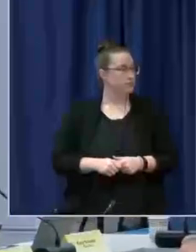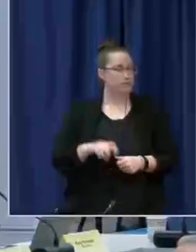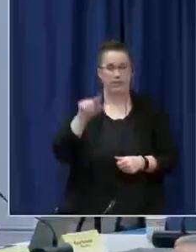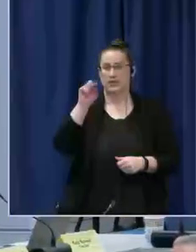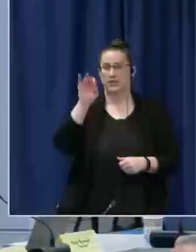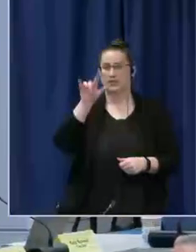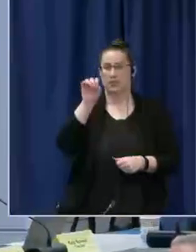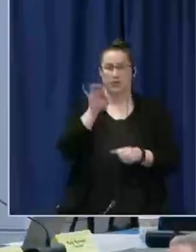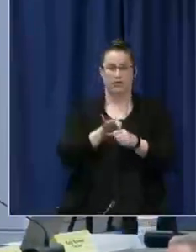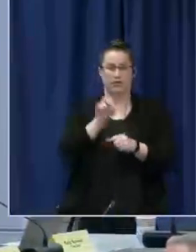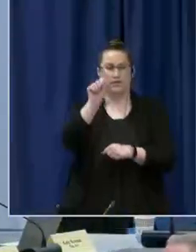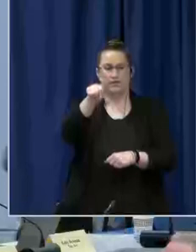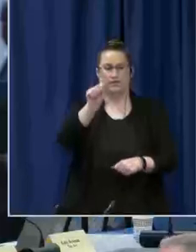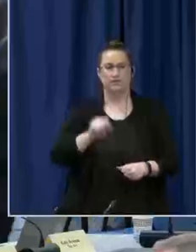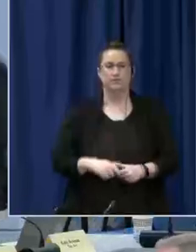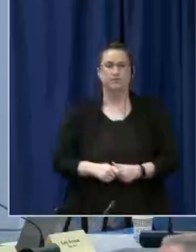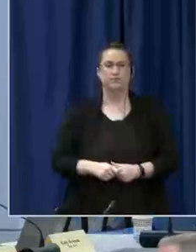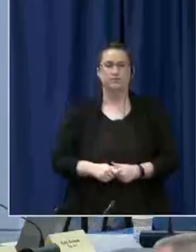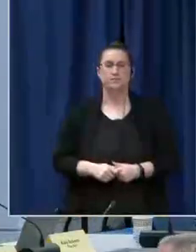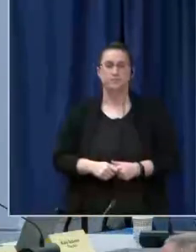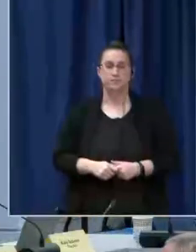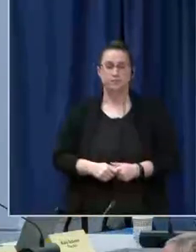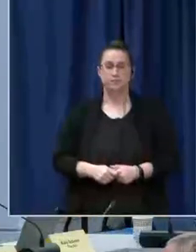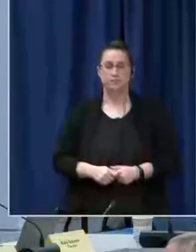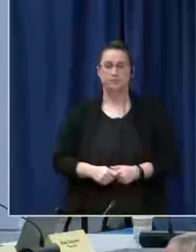T-Mobile votes yes.